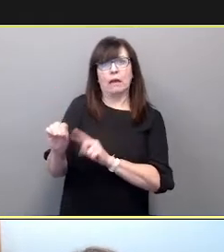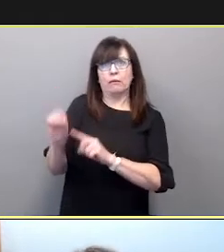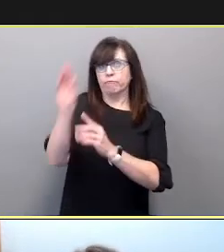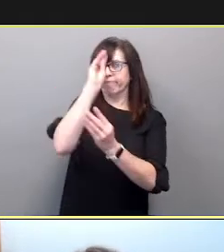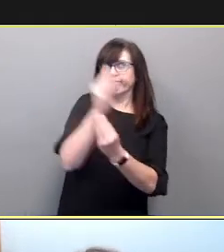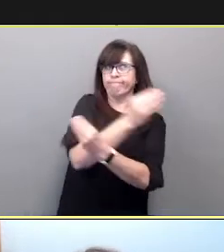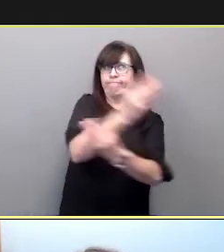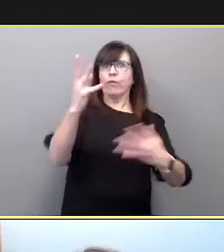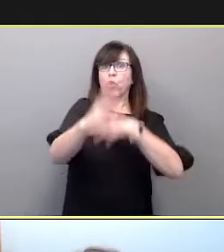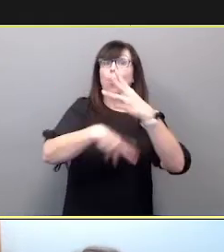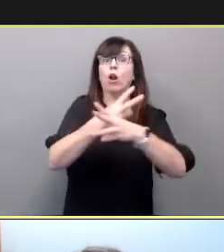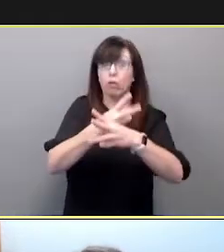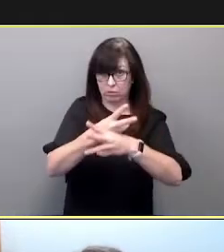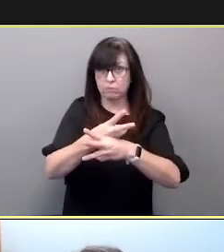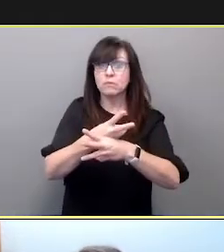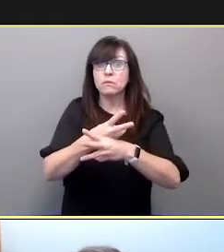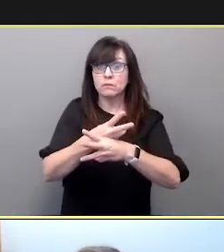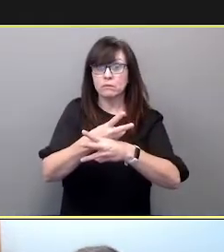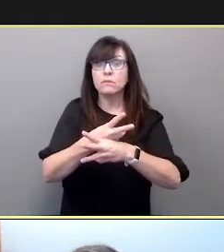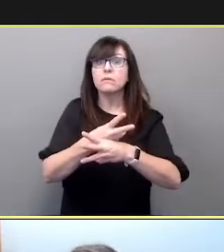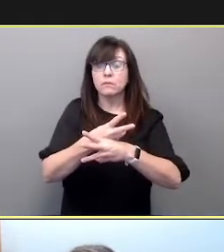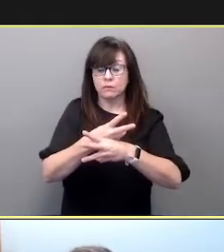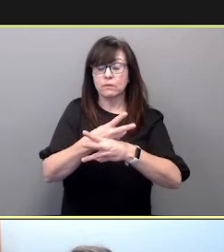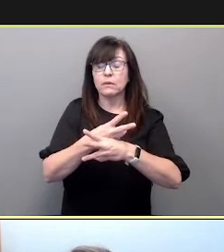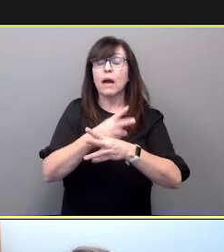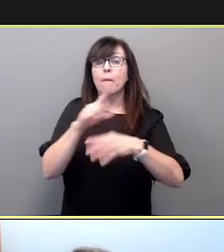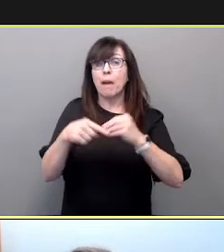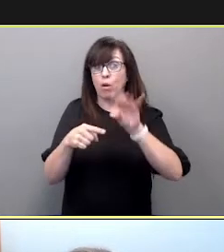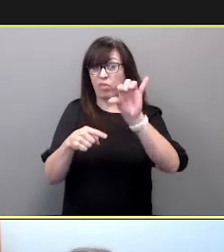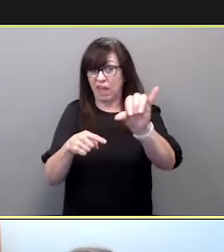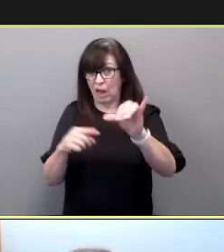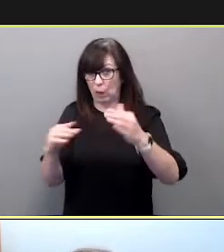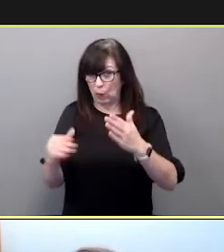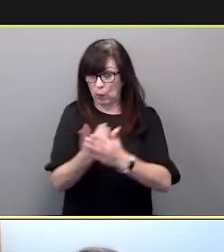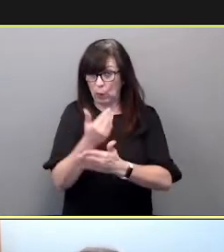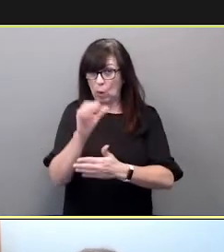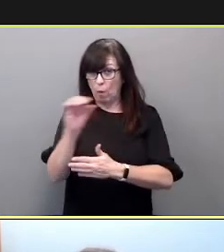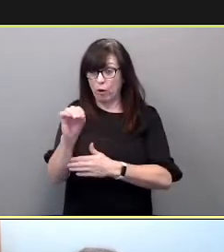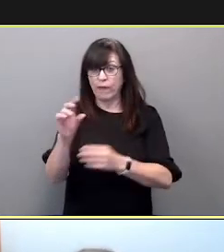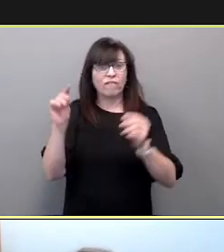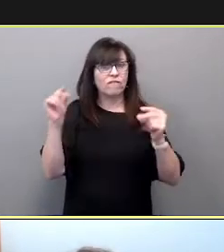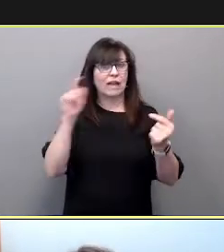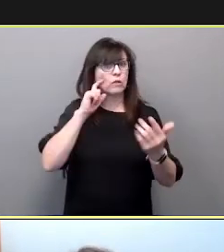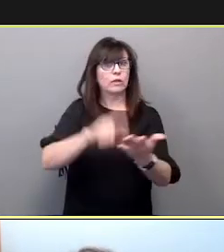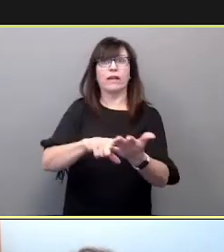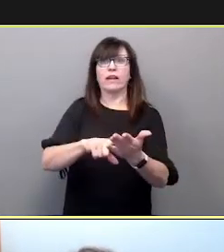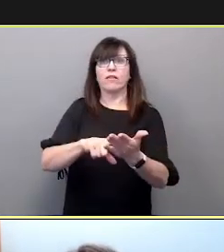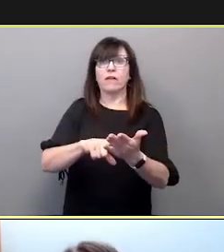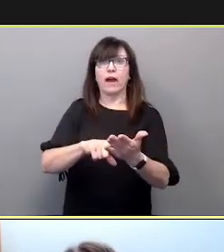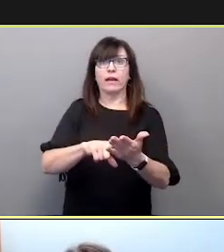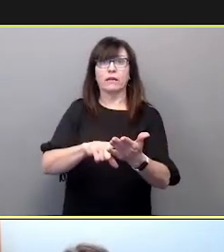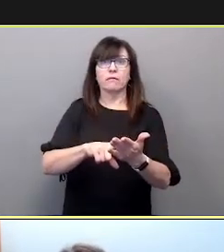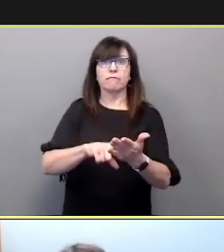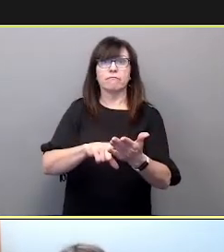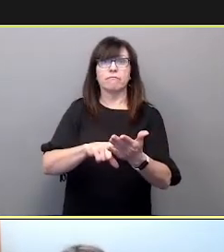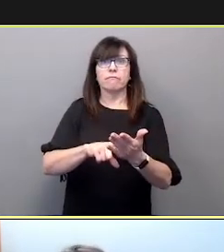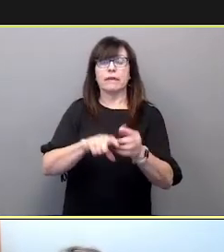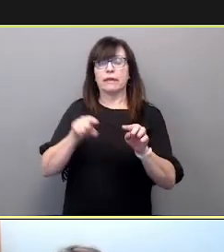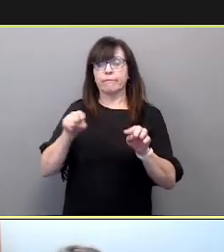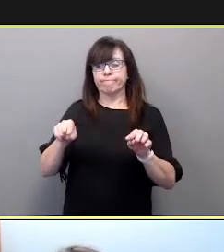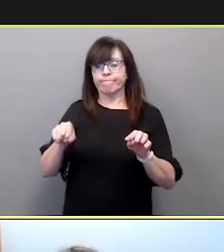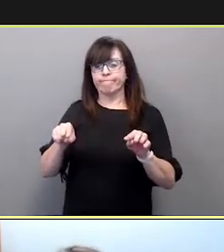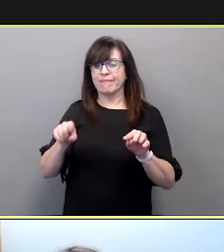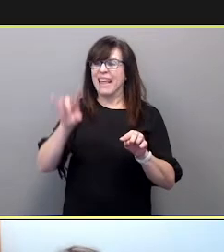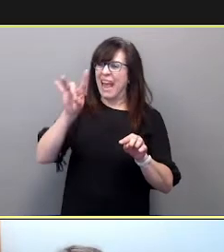globe of this new variant, and then it was quickly identified in